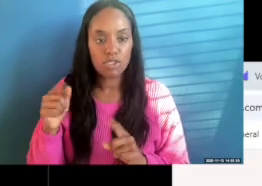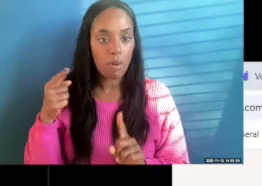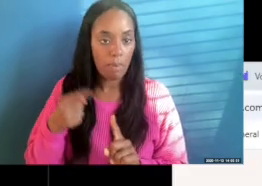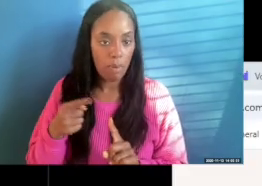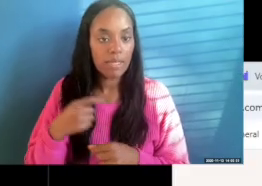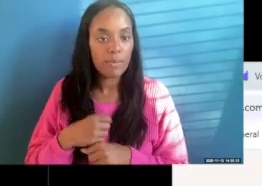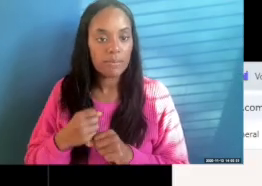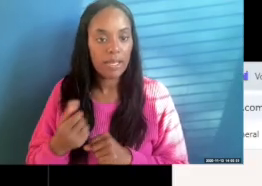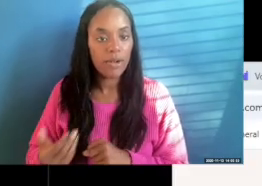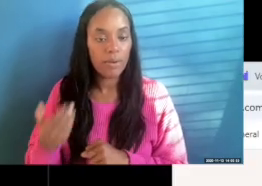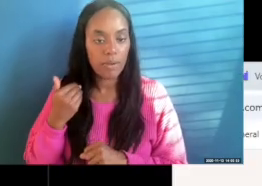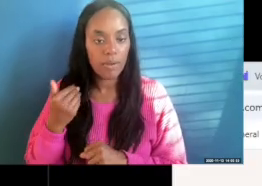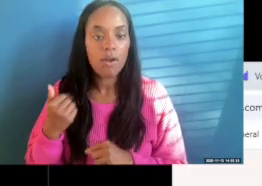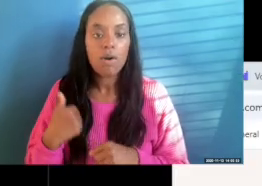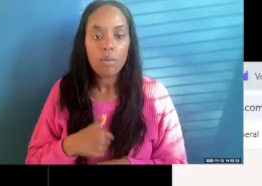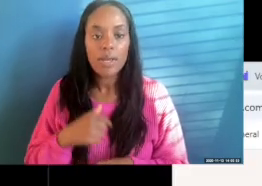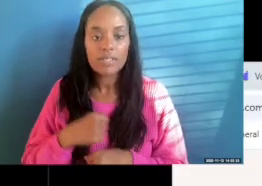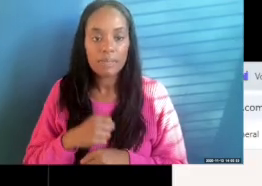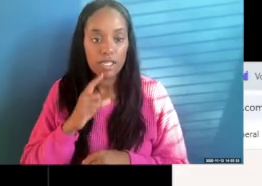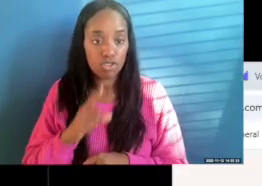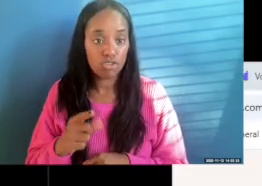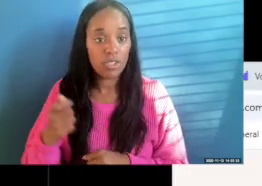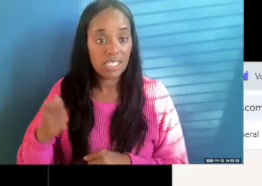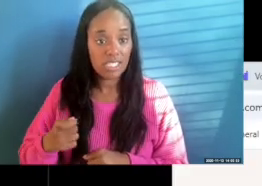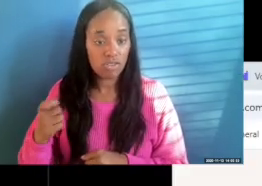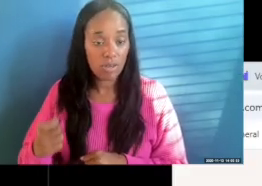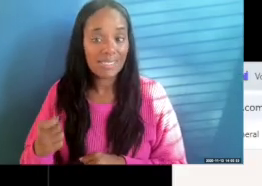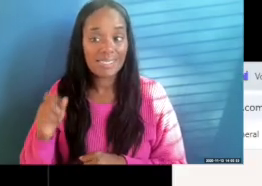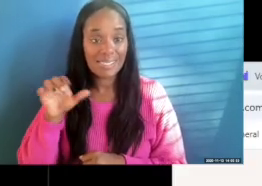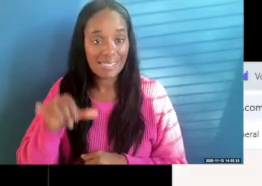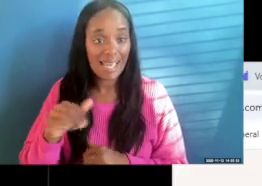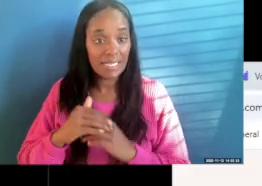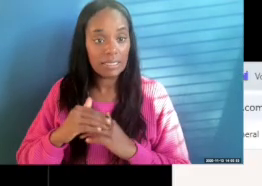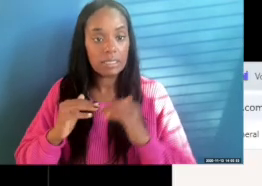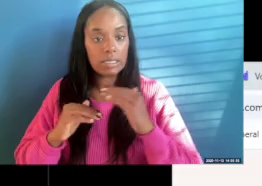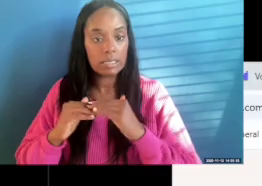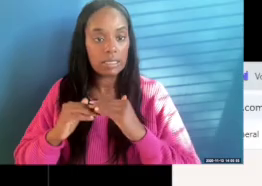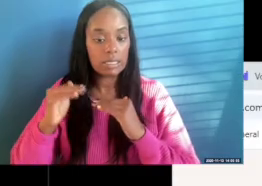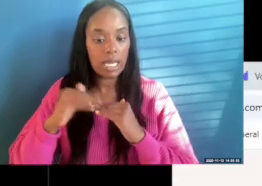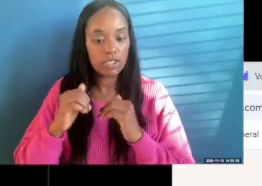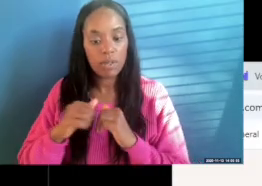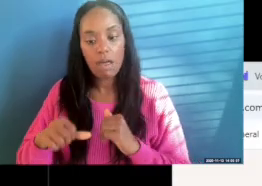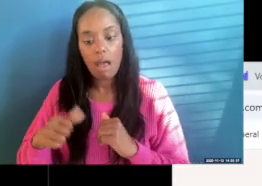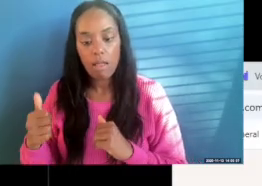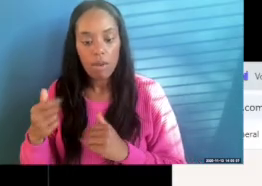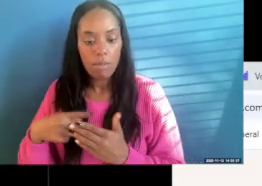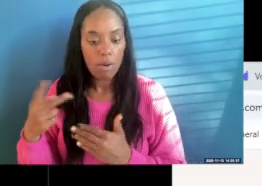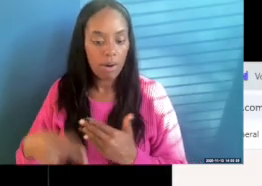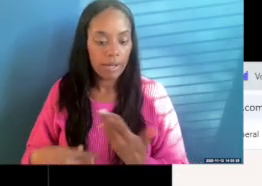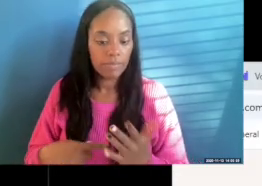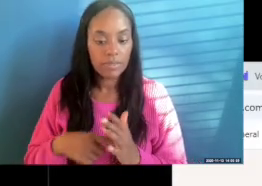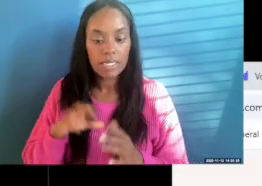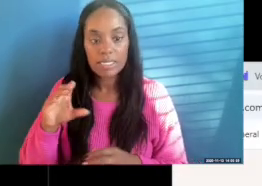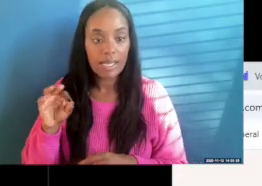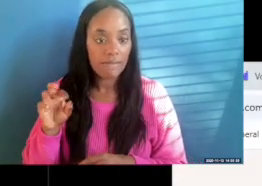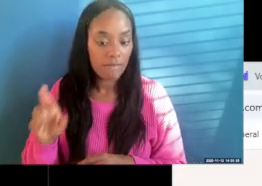to. But when folks look at the traditional OEMs and the price that's associated with them, it gives them pause. And